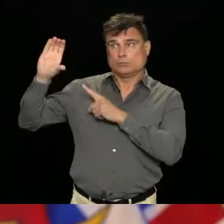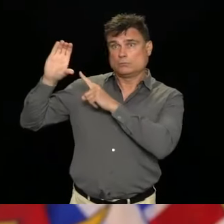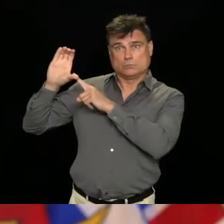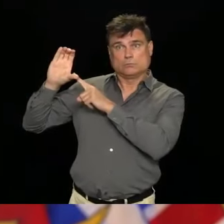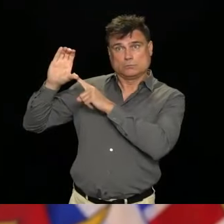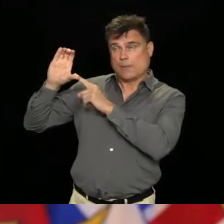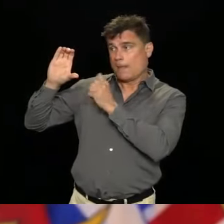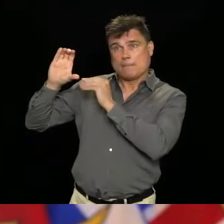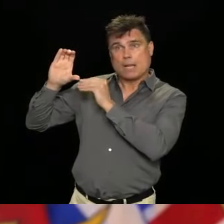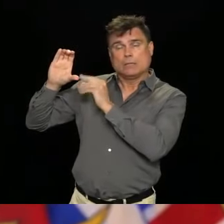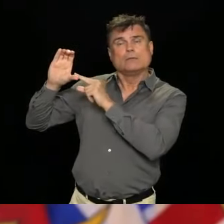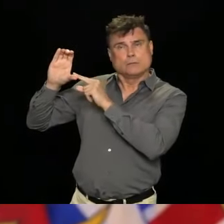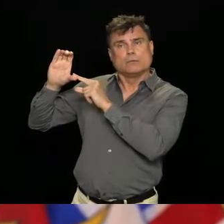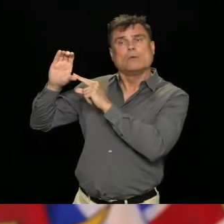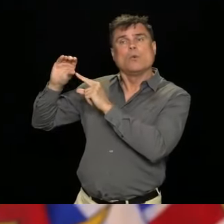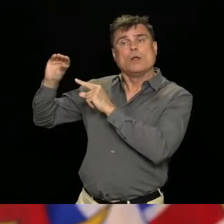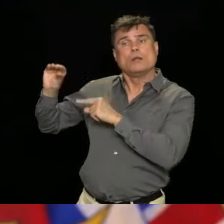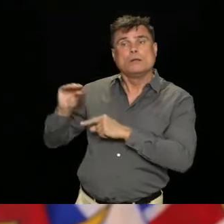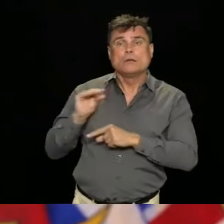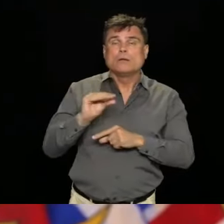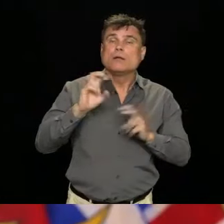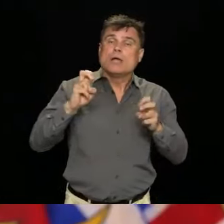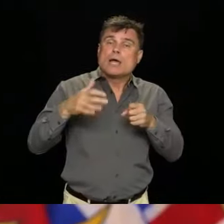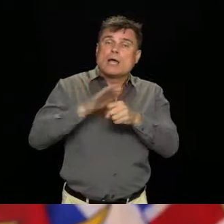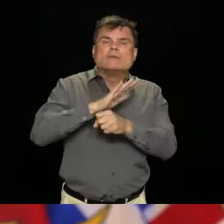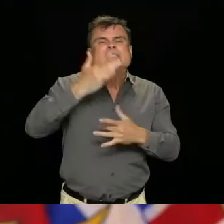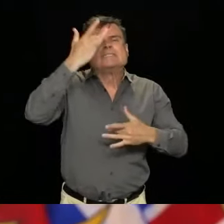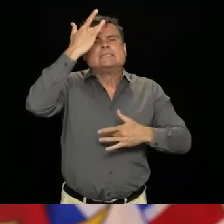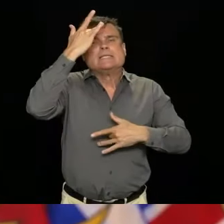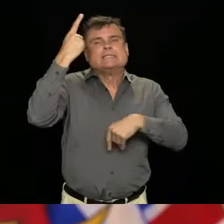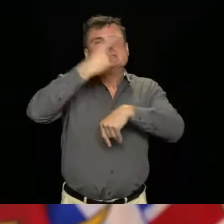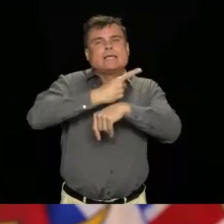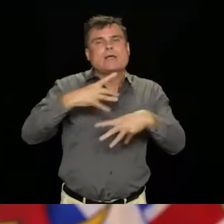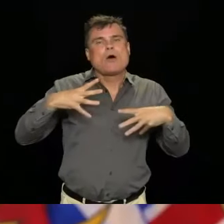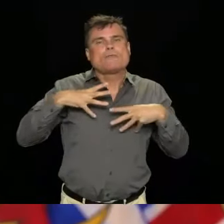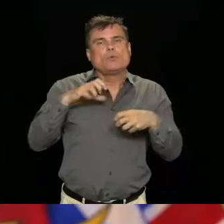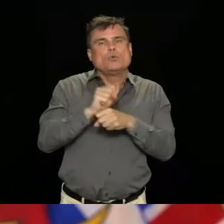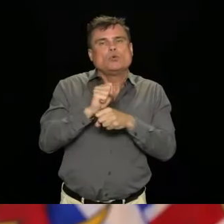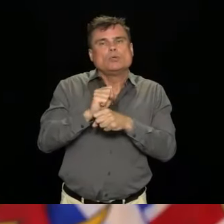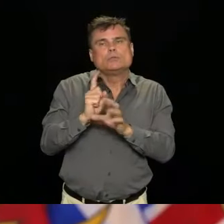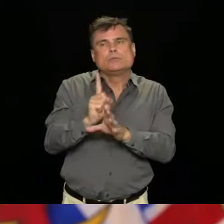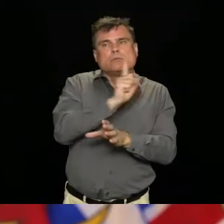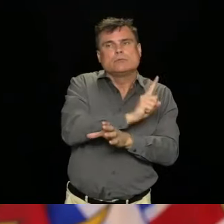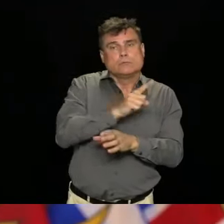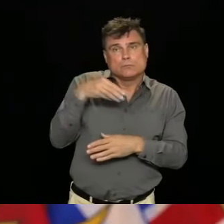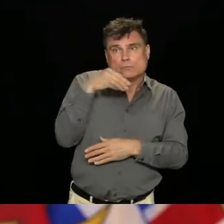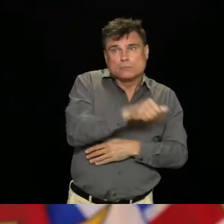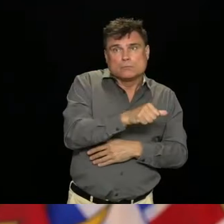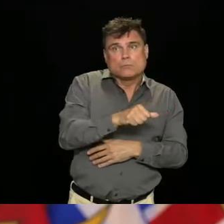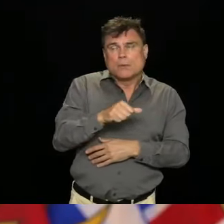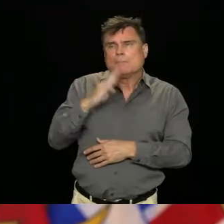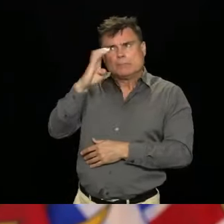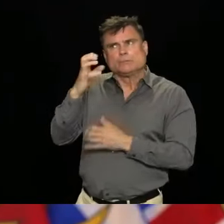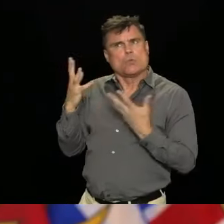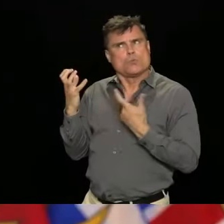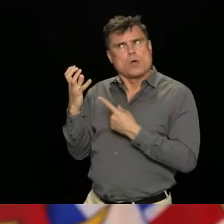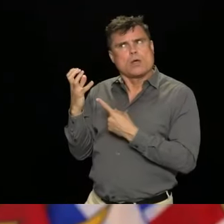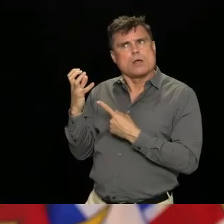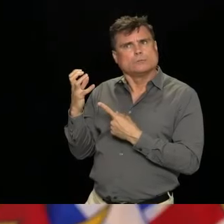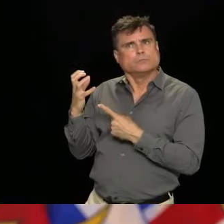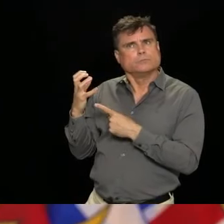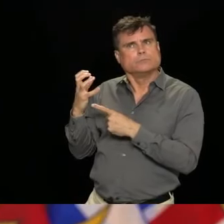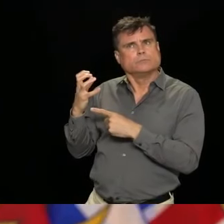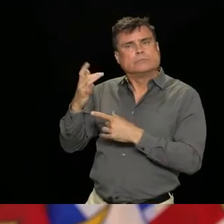leave. The Premier had wanted Ottawa to fund that through the existing EI program, not just money passed